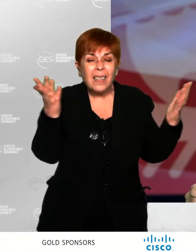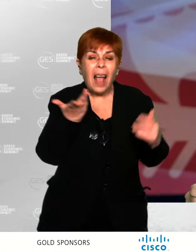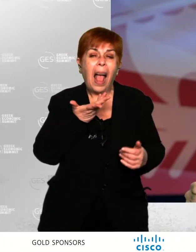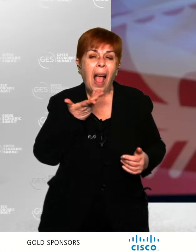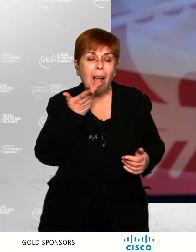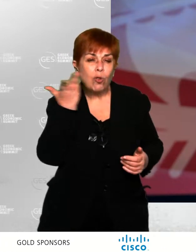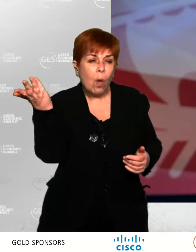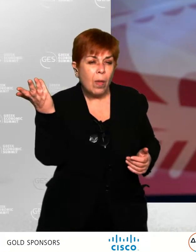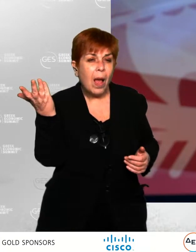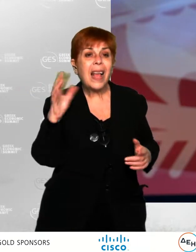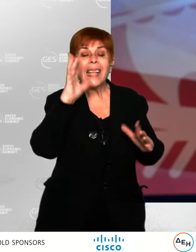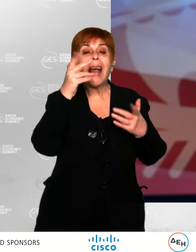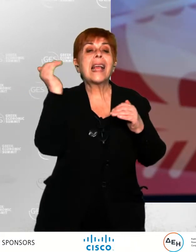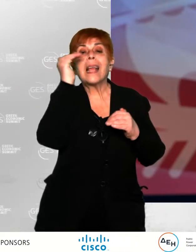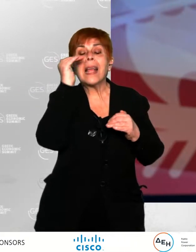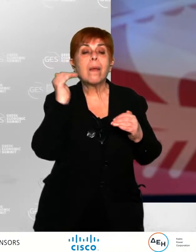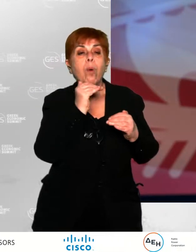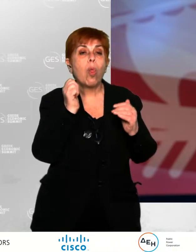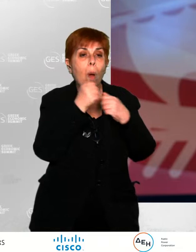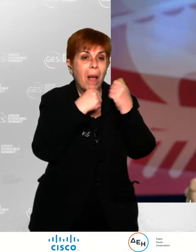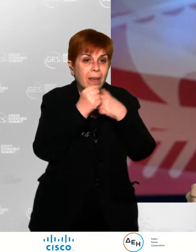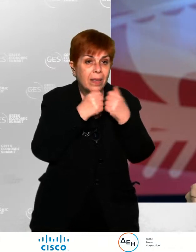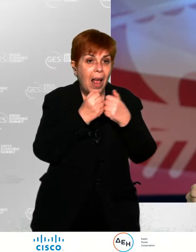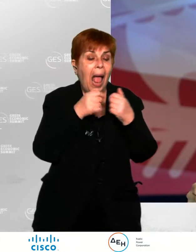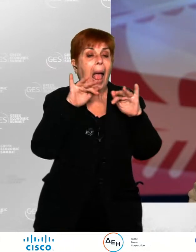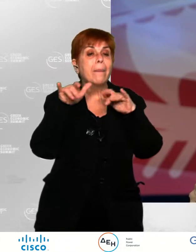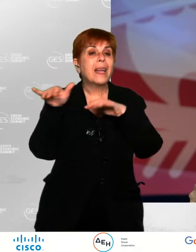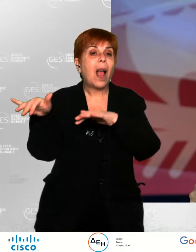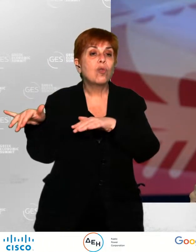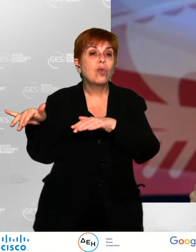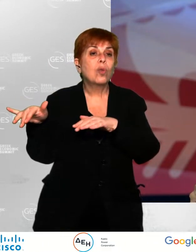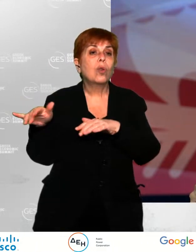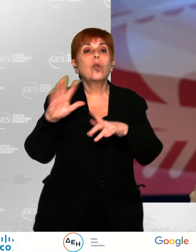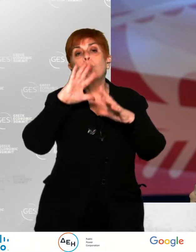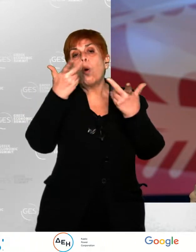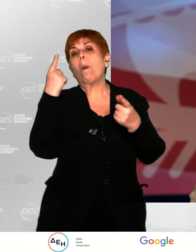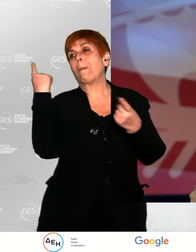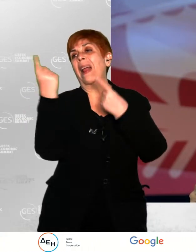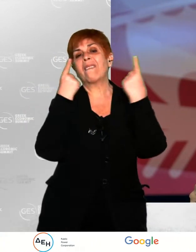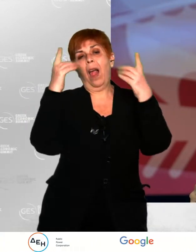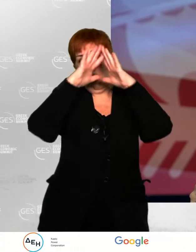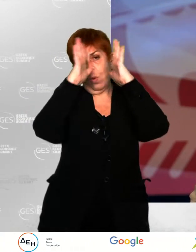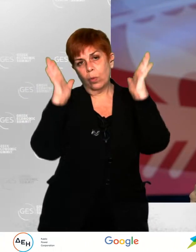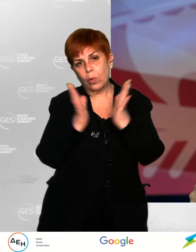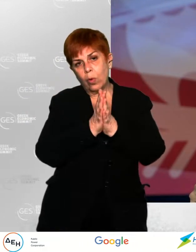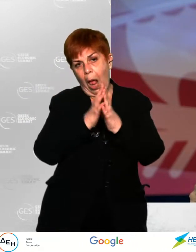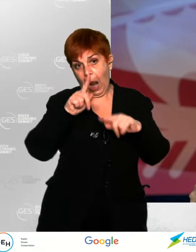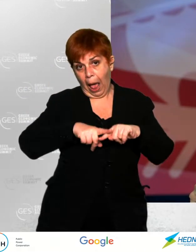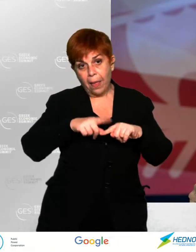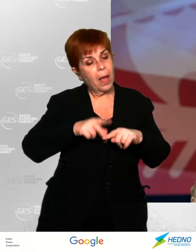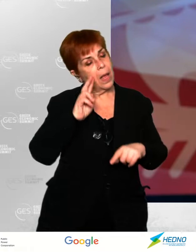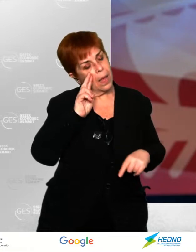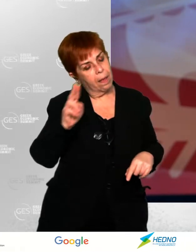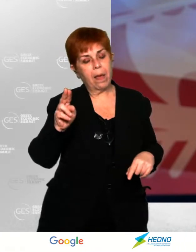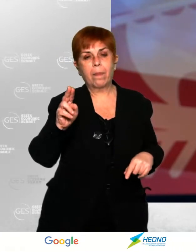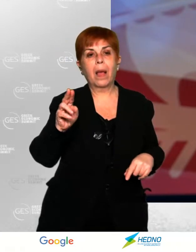mean, during the pandemic, especially in Europe, we saw a very big increase in public expenditure in regards